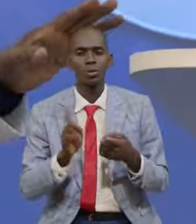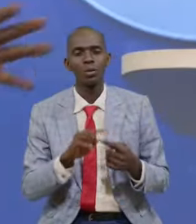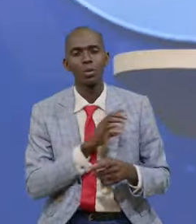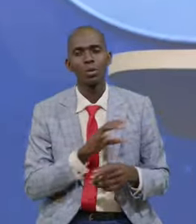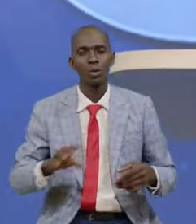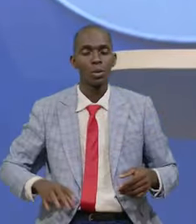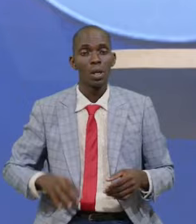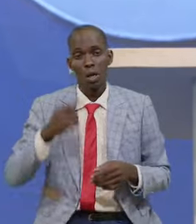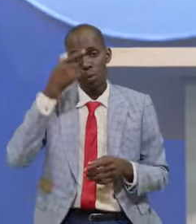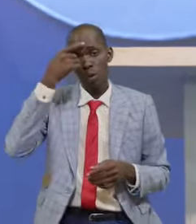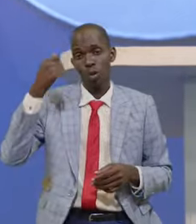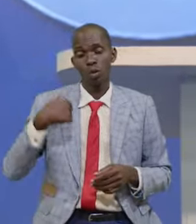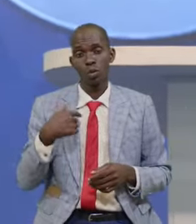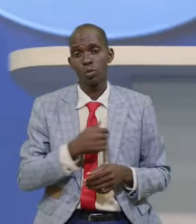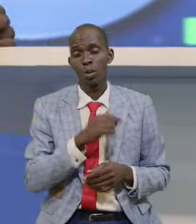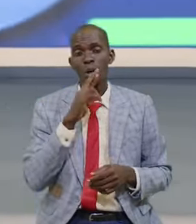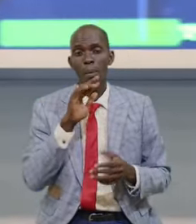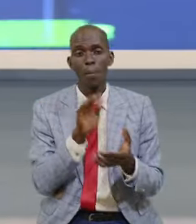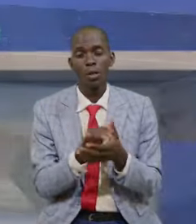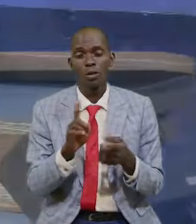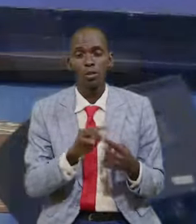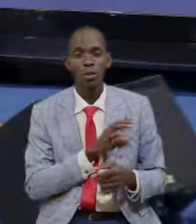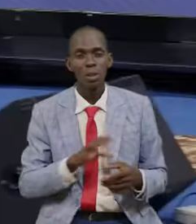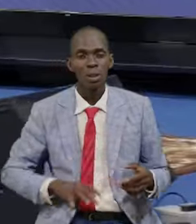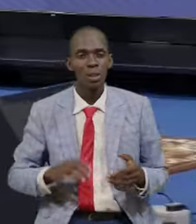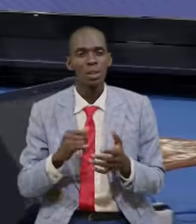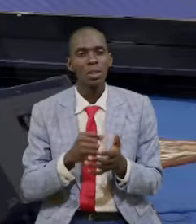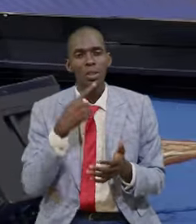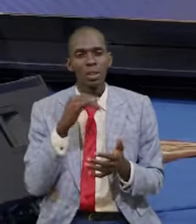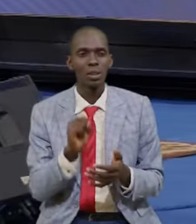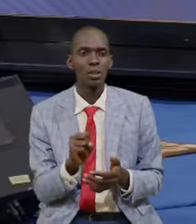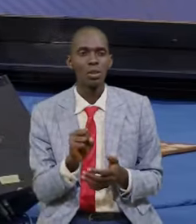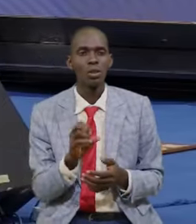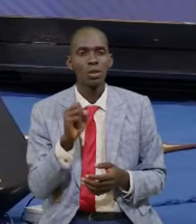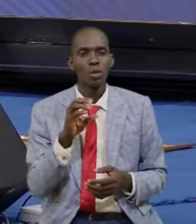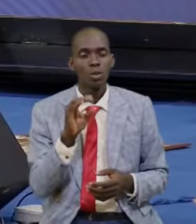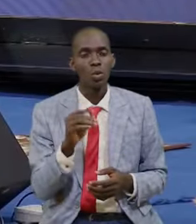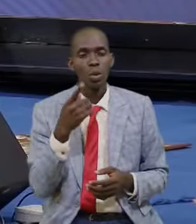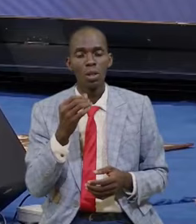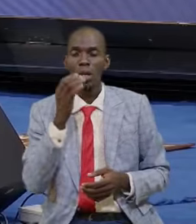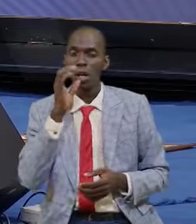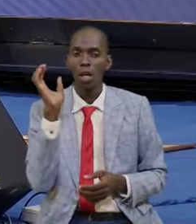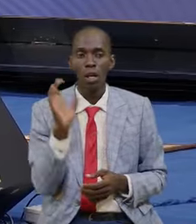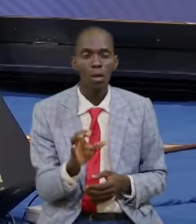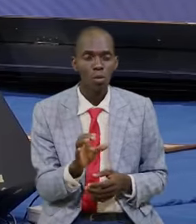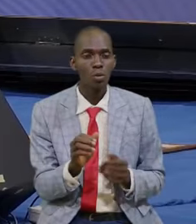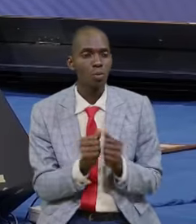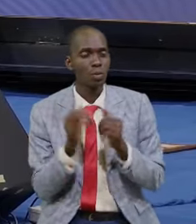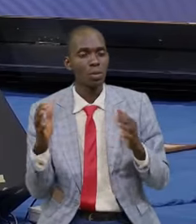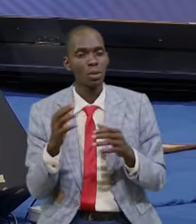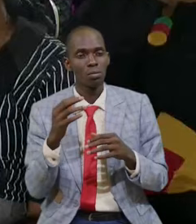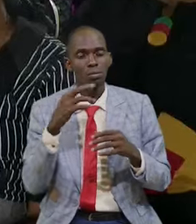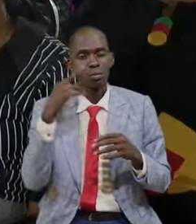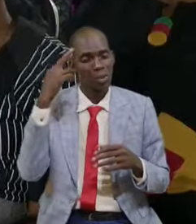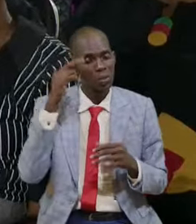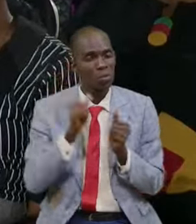we're married unto Christ, it says, so the curse, causeless, shall not